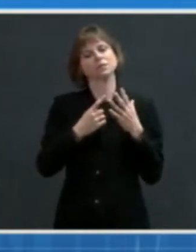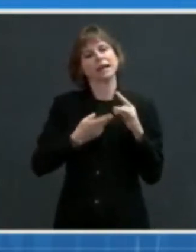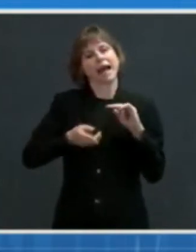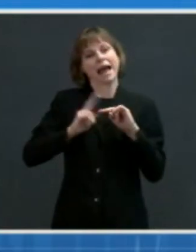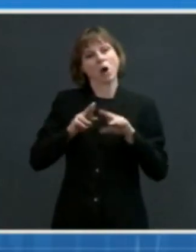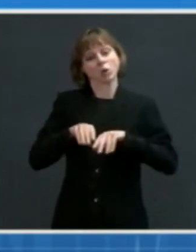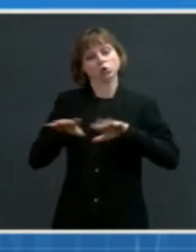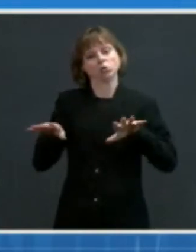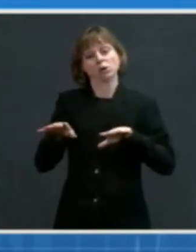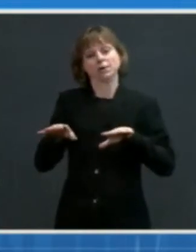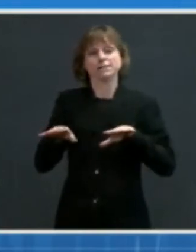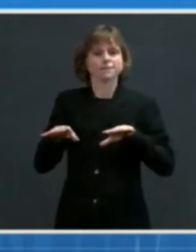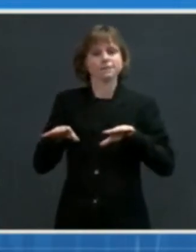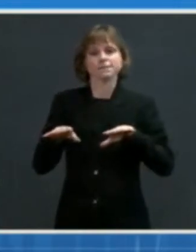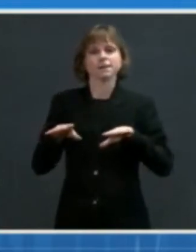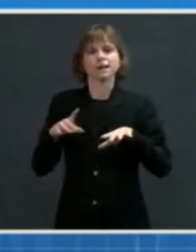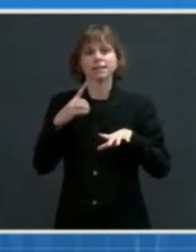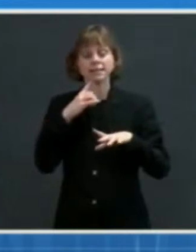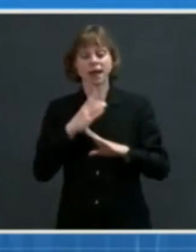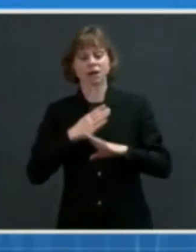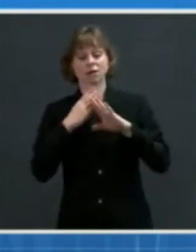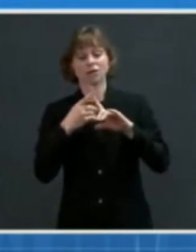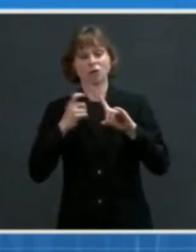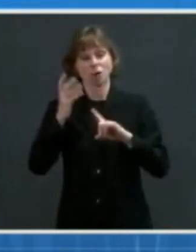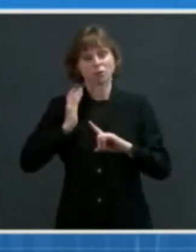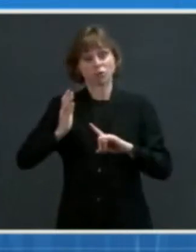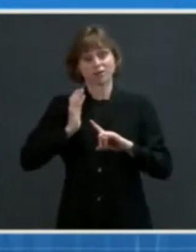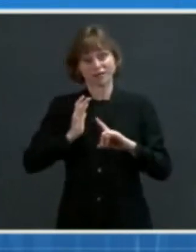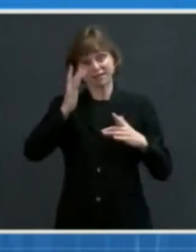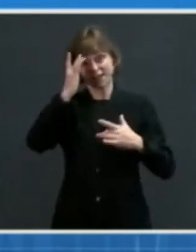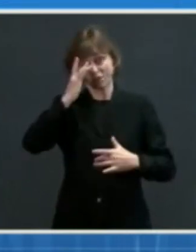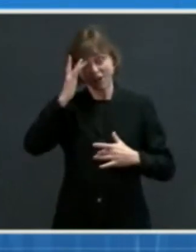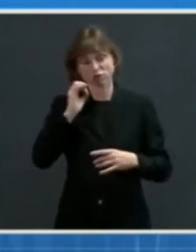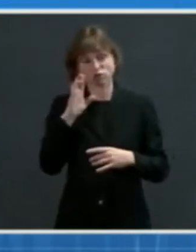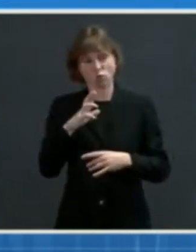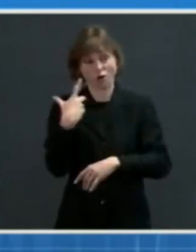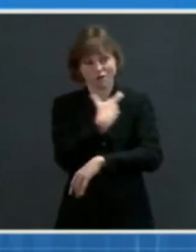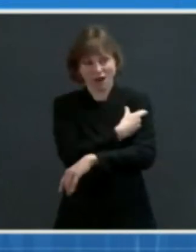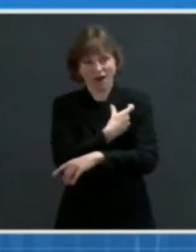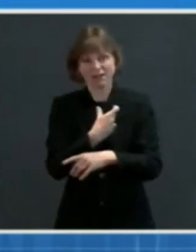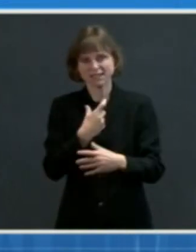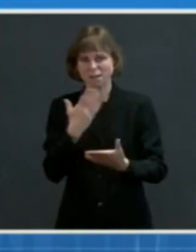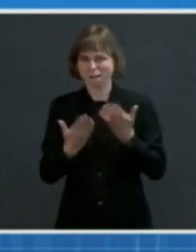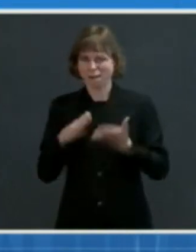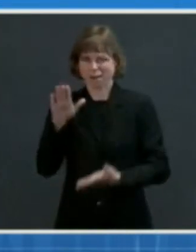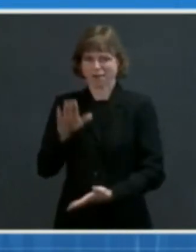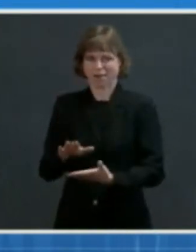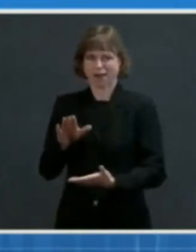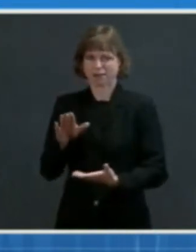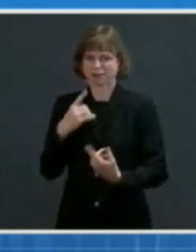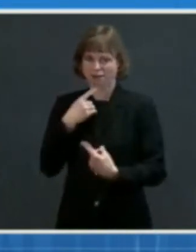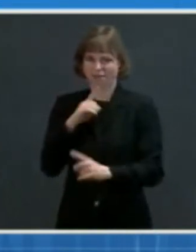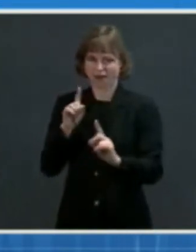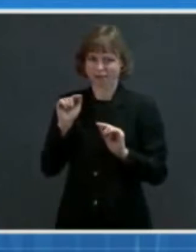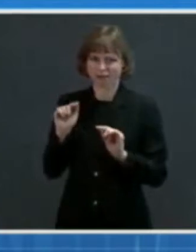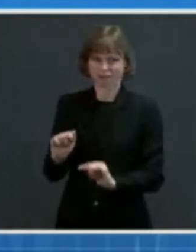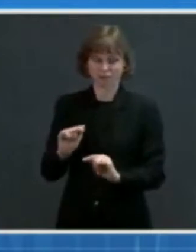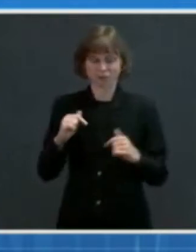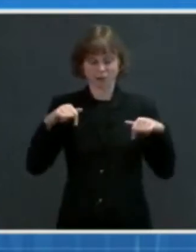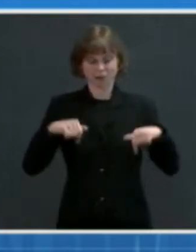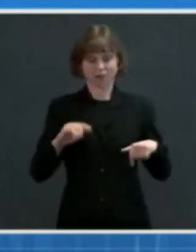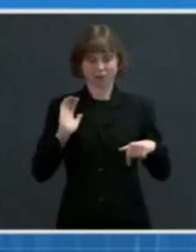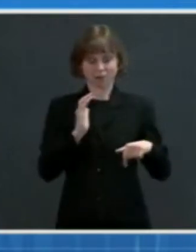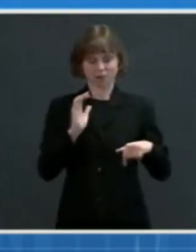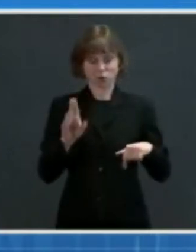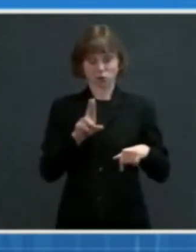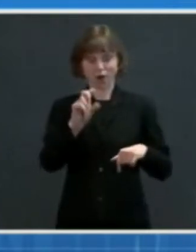transmissibility, and antibodies elicited by previous infection or vaccine may be less effective. In our own country, we